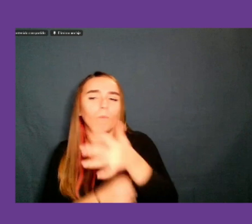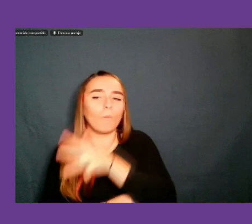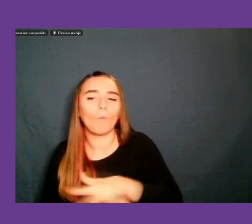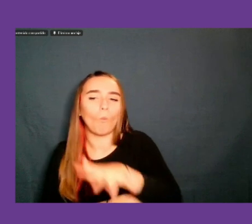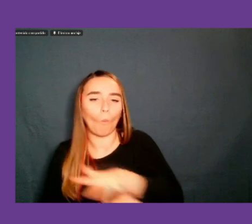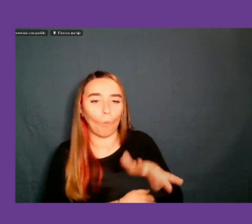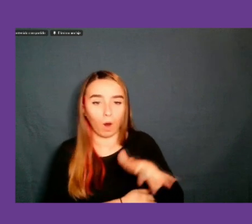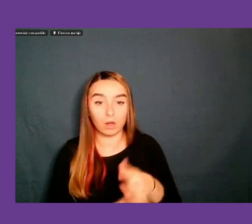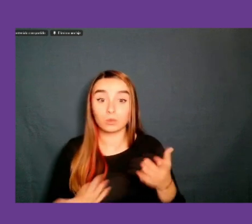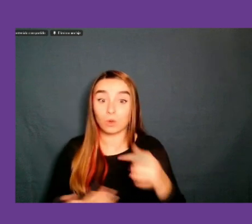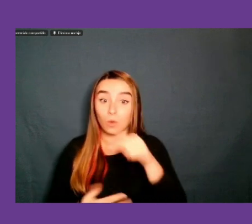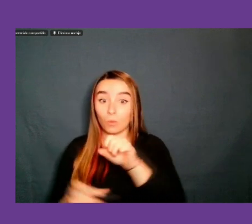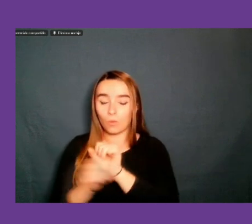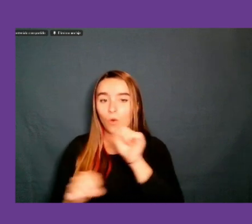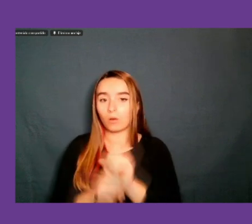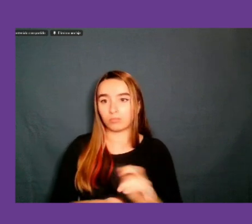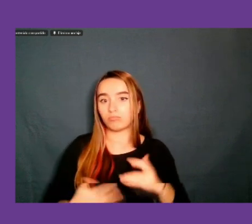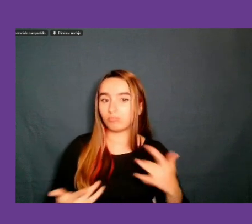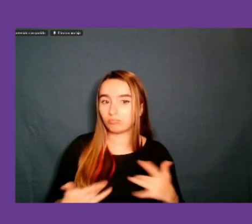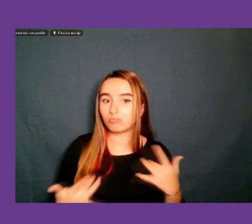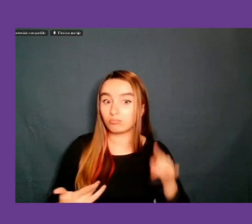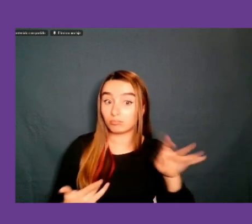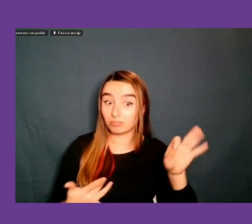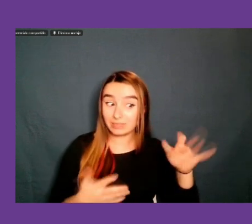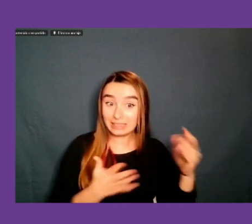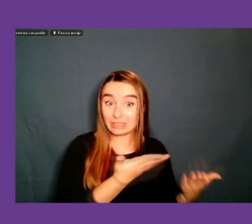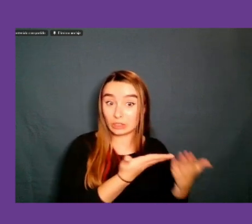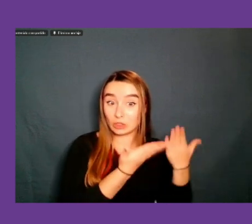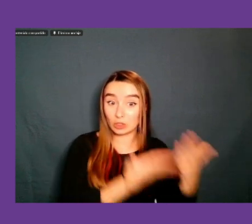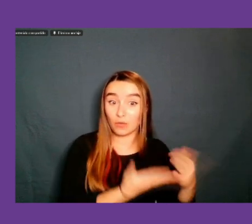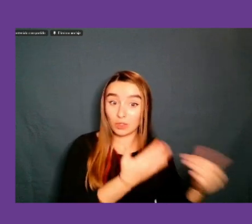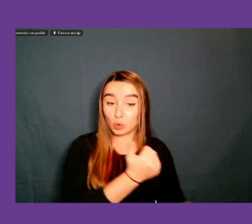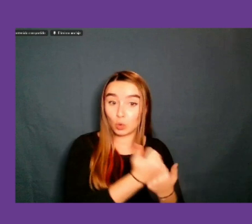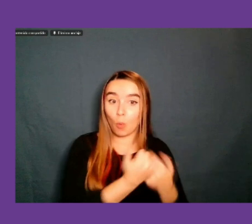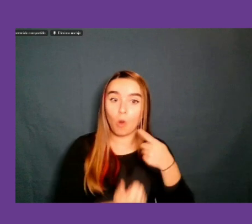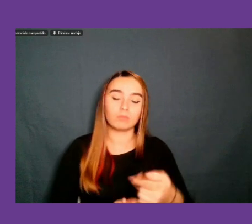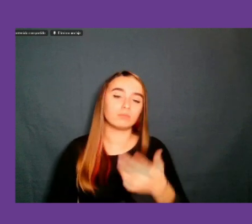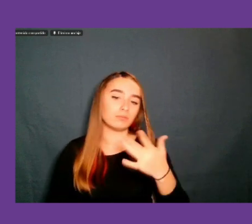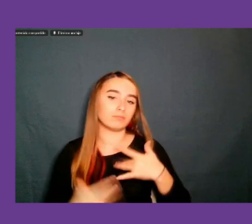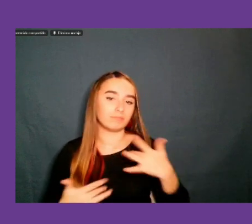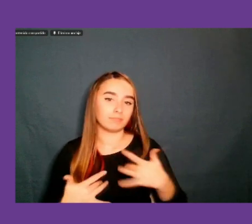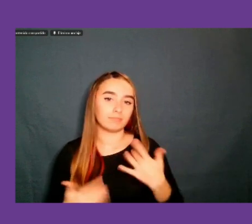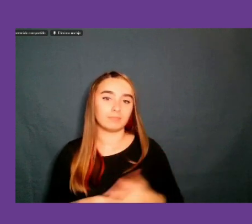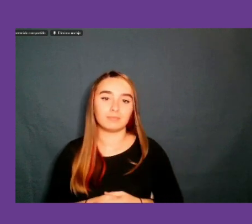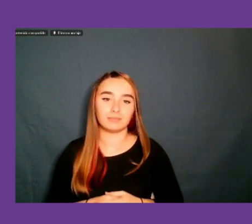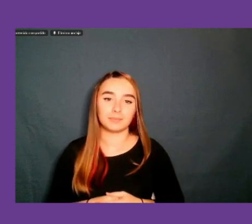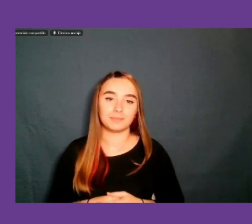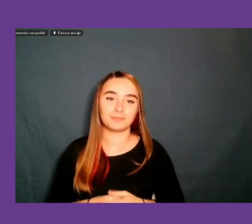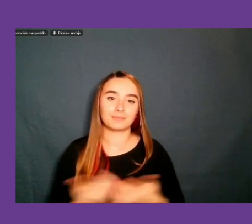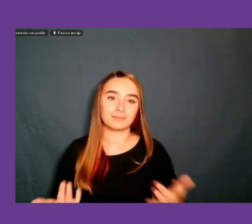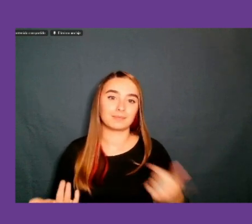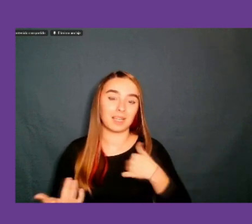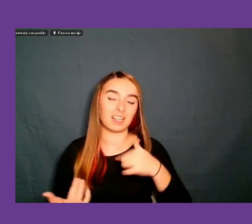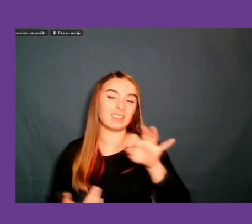interesting work that we have in the support services. But for the moment, I have more questions than answer. I'm sorry about